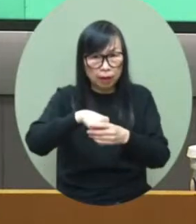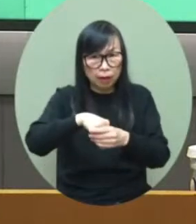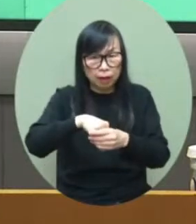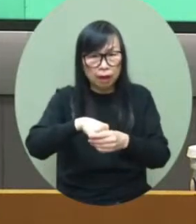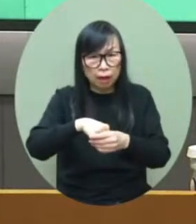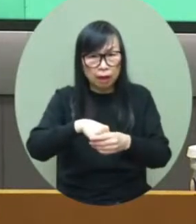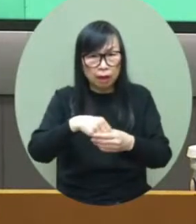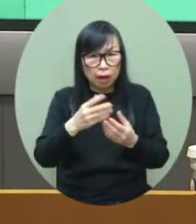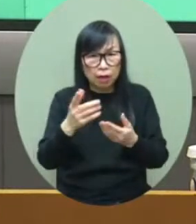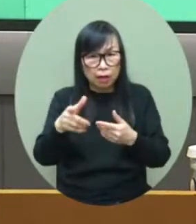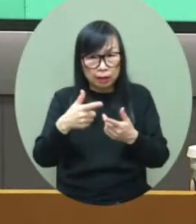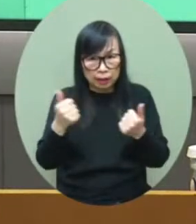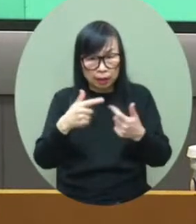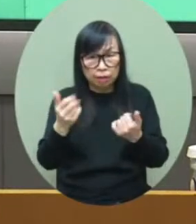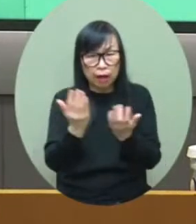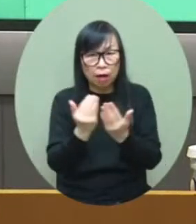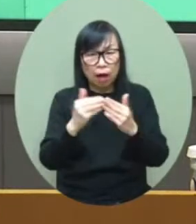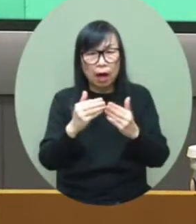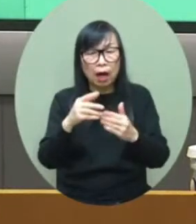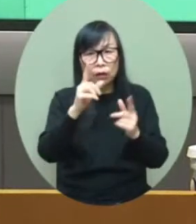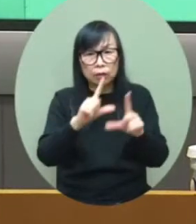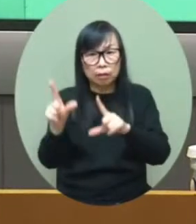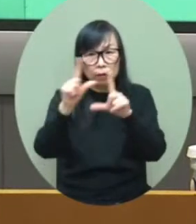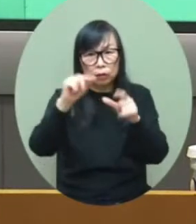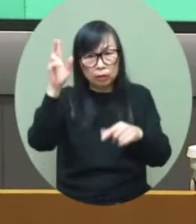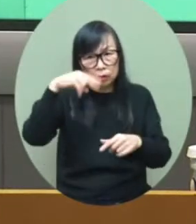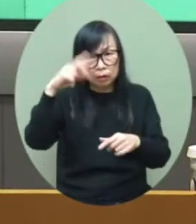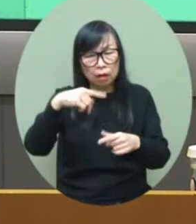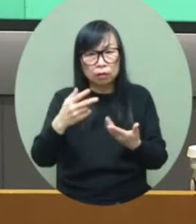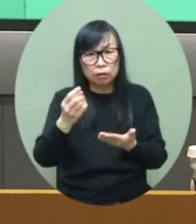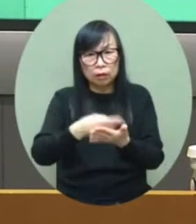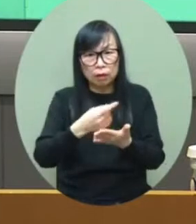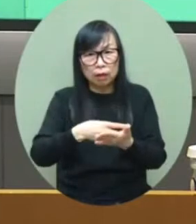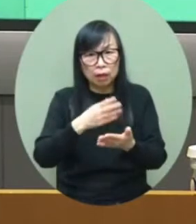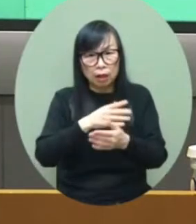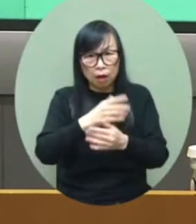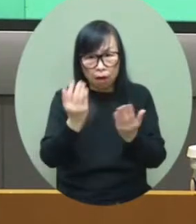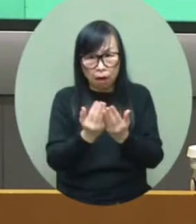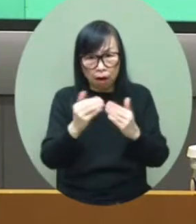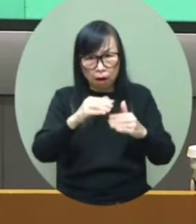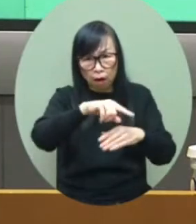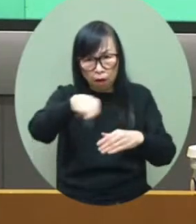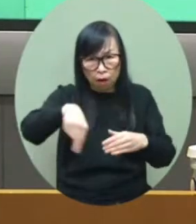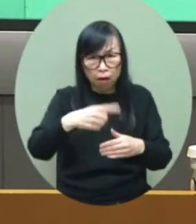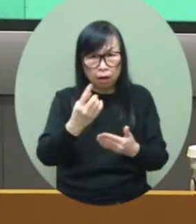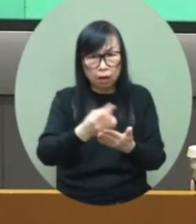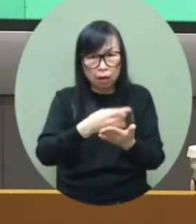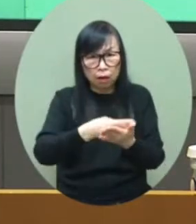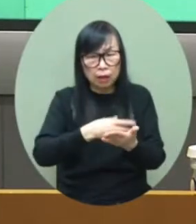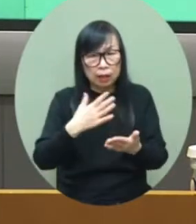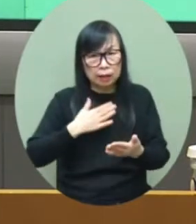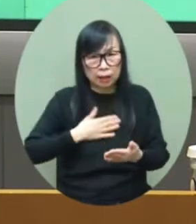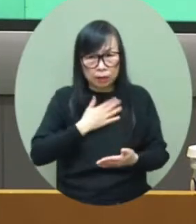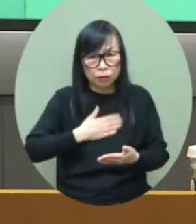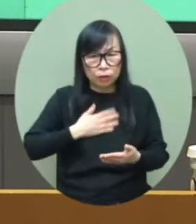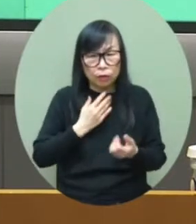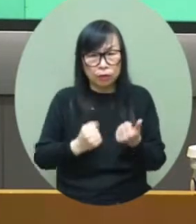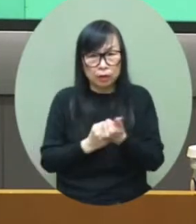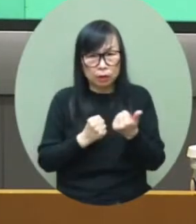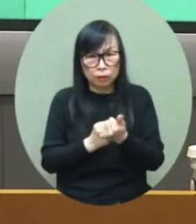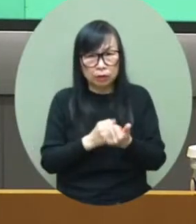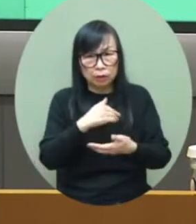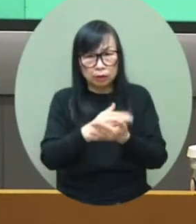the resumption of in-person school life. They include guidelines and advice on how